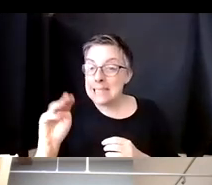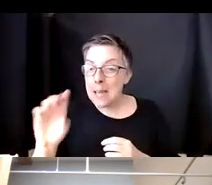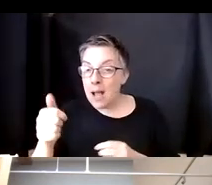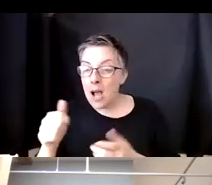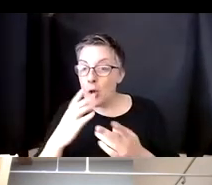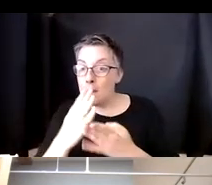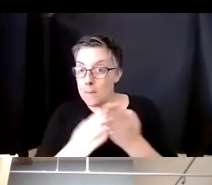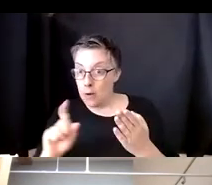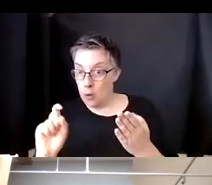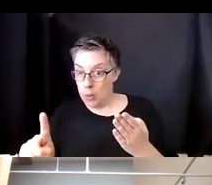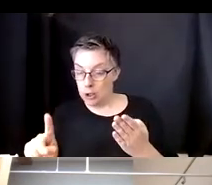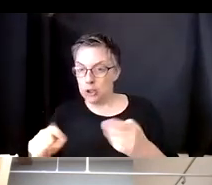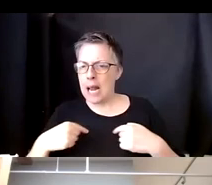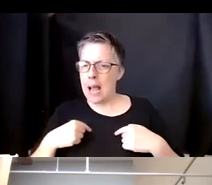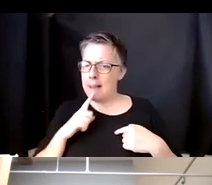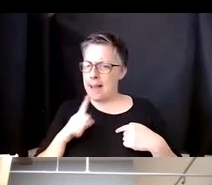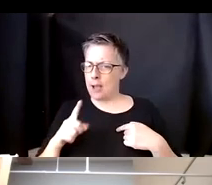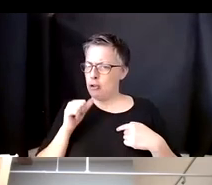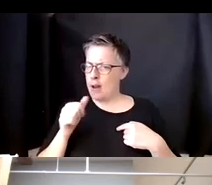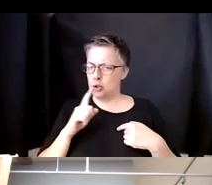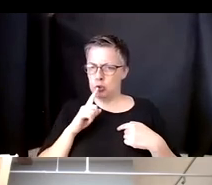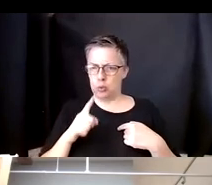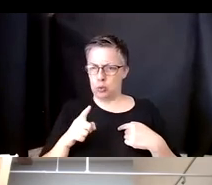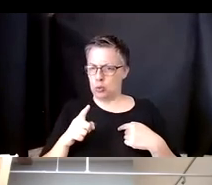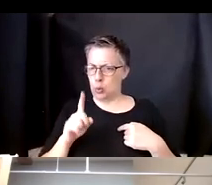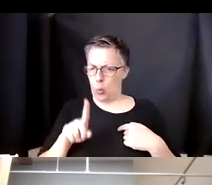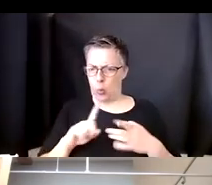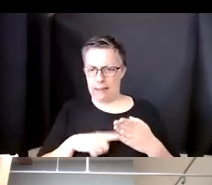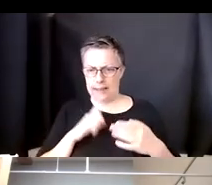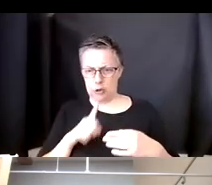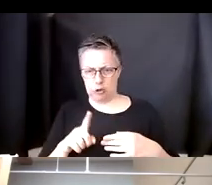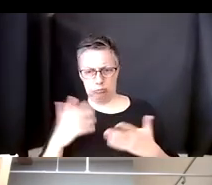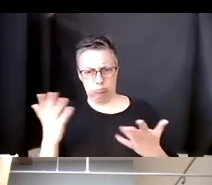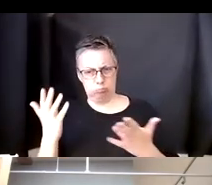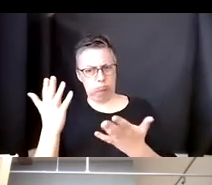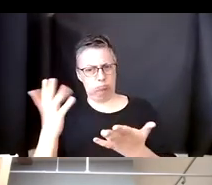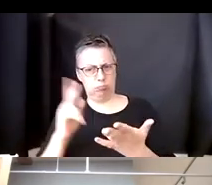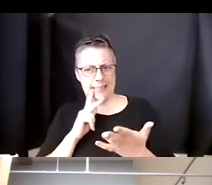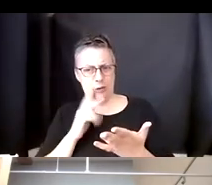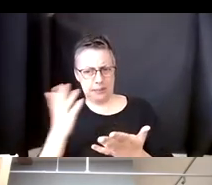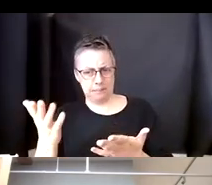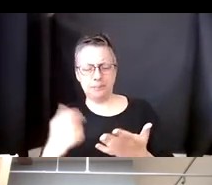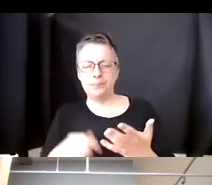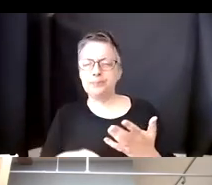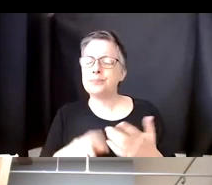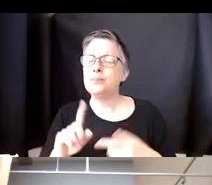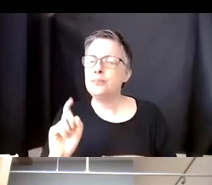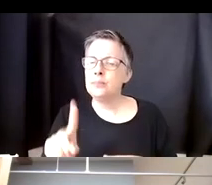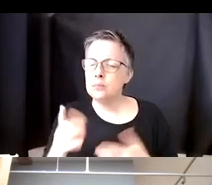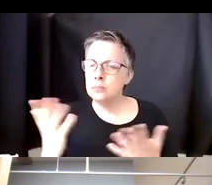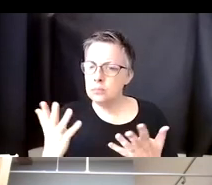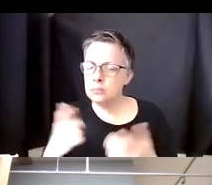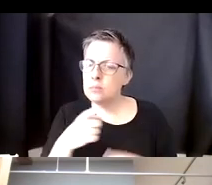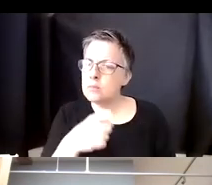to her question that I'm actually not sure what the answer is. So I'm going to see if you know, Carrie.